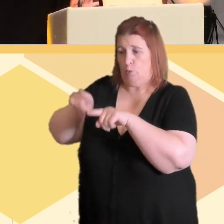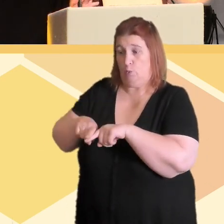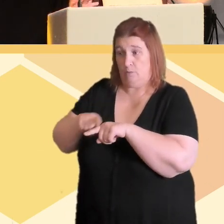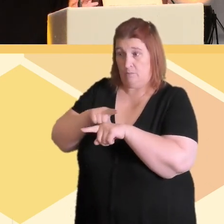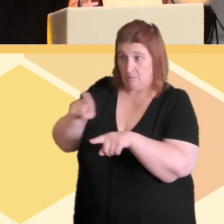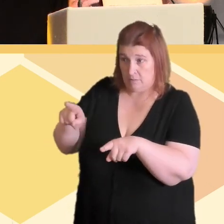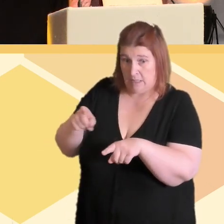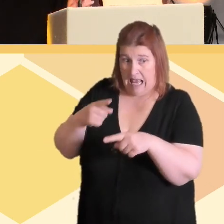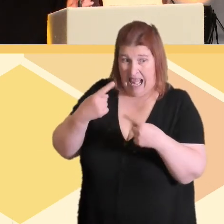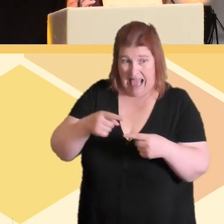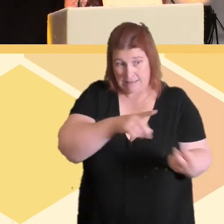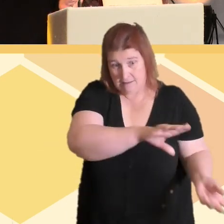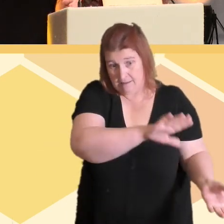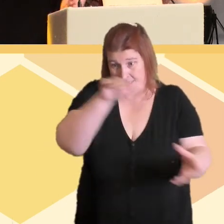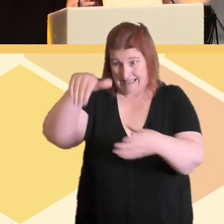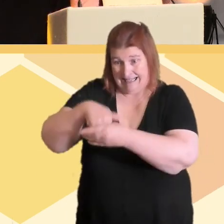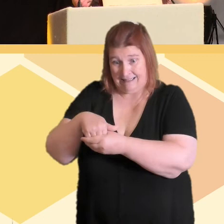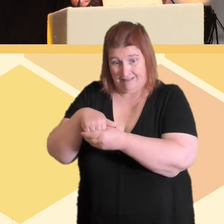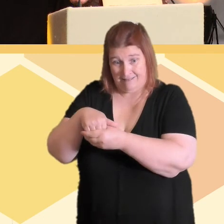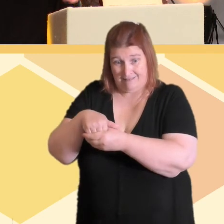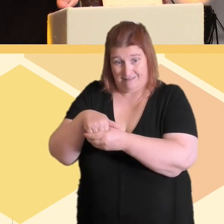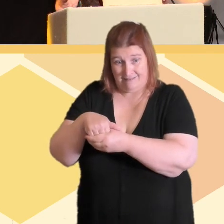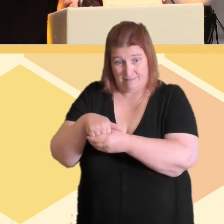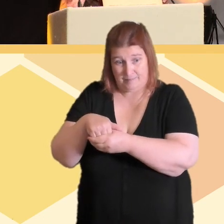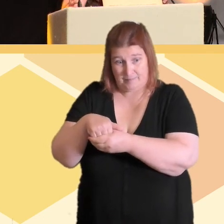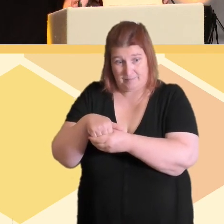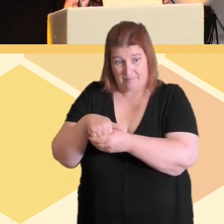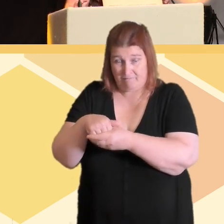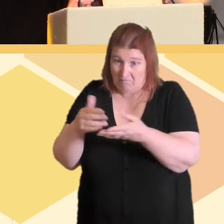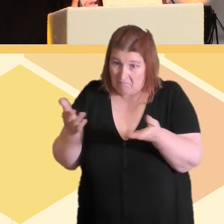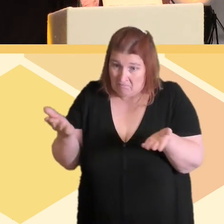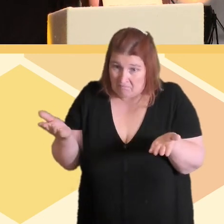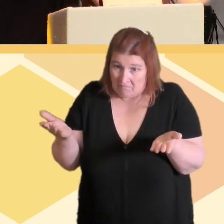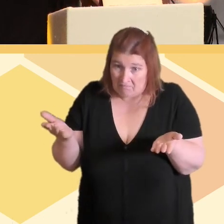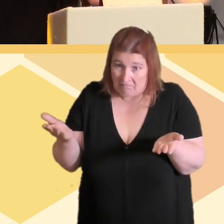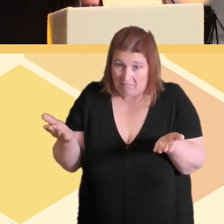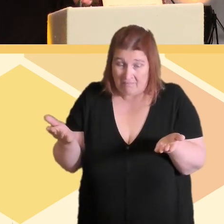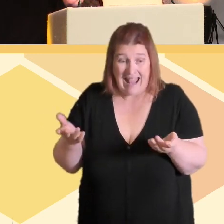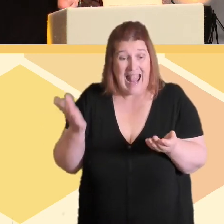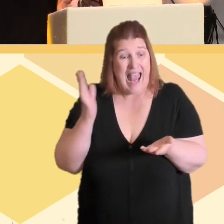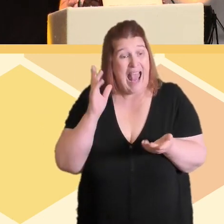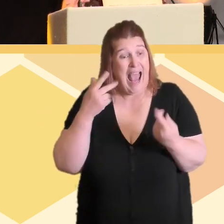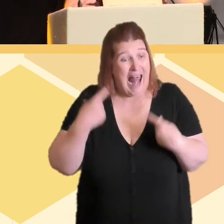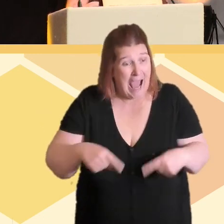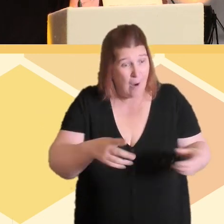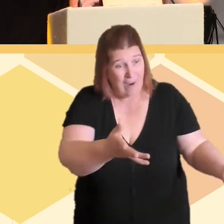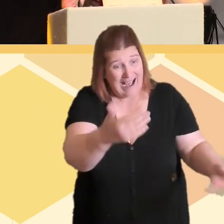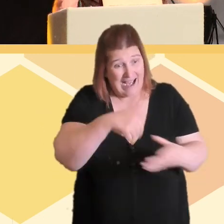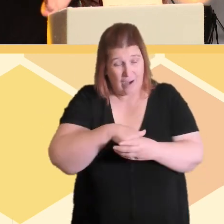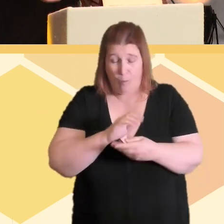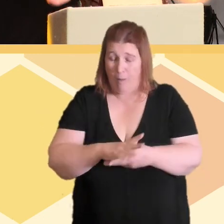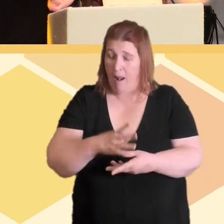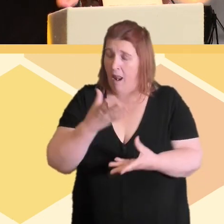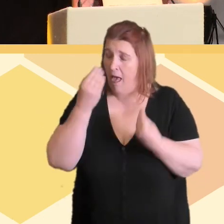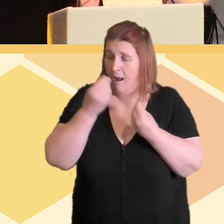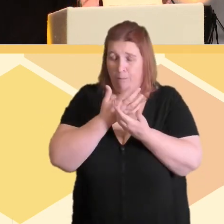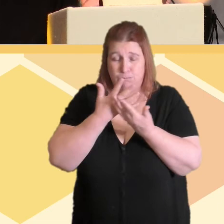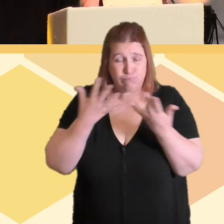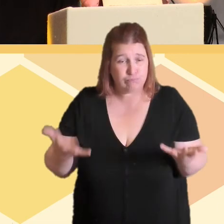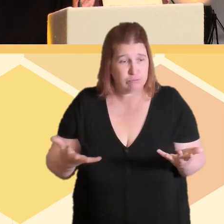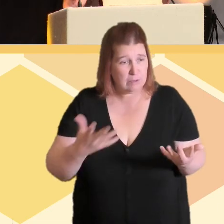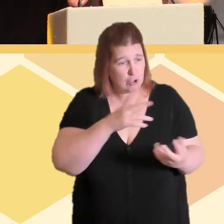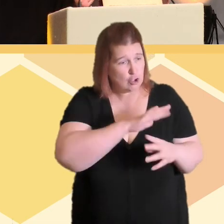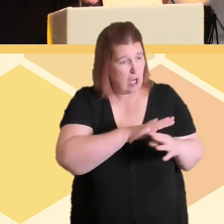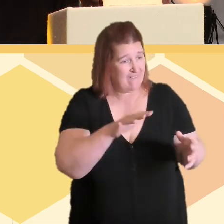people? If they do, you will have been enriched by different perspectives. You will have learned to be more vulnerable because people who don't fit